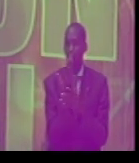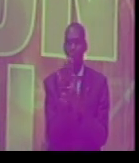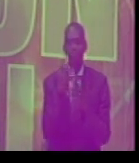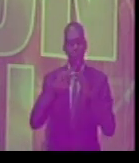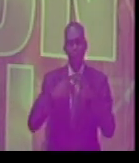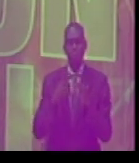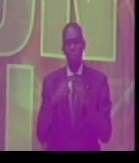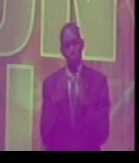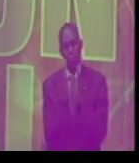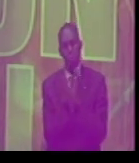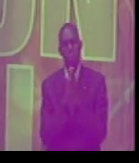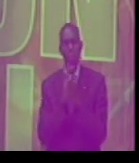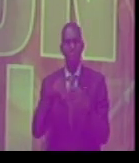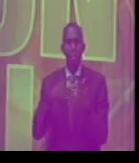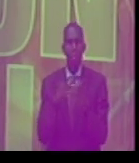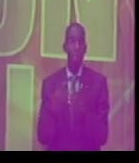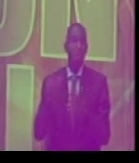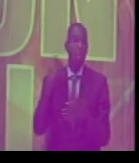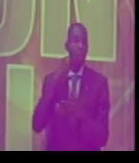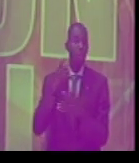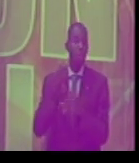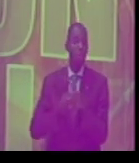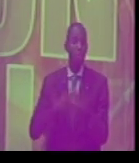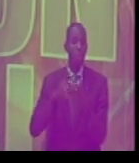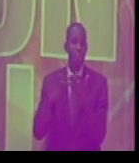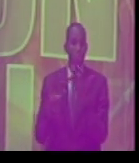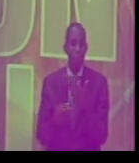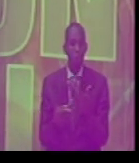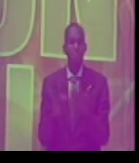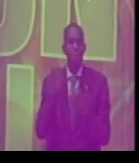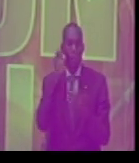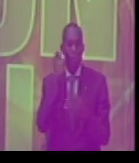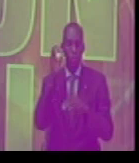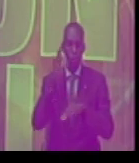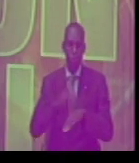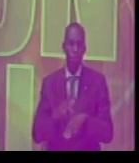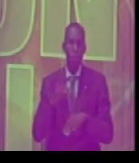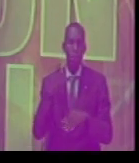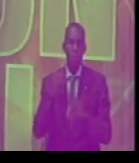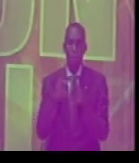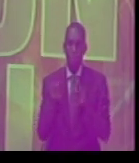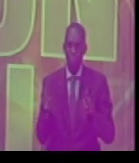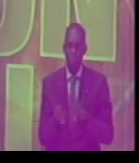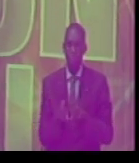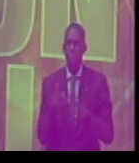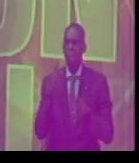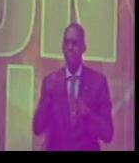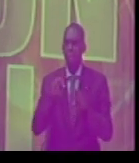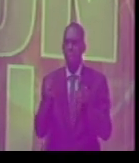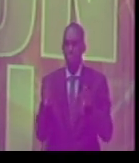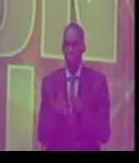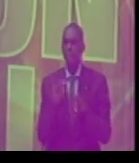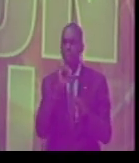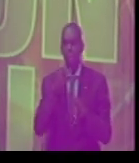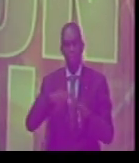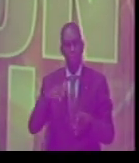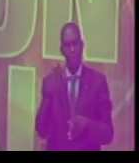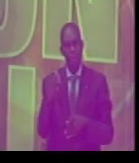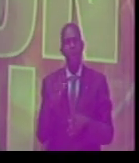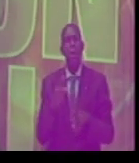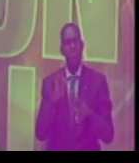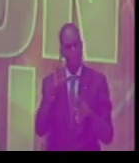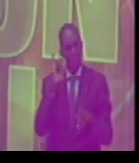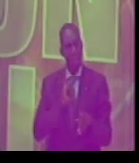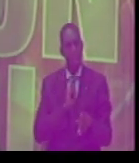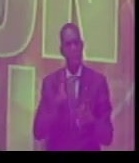to here." It was a problem. I started praying about it. Last month's program, when Jesus was praying, I placed my hand on the